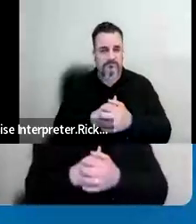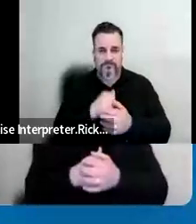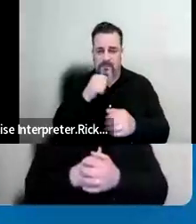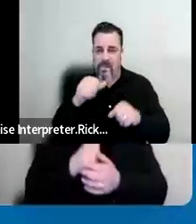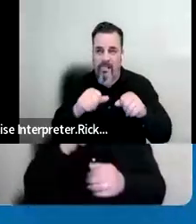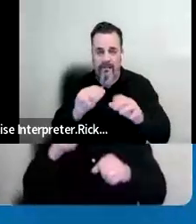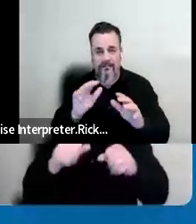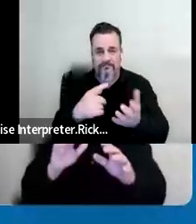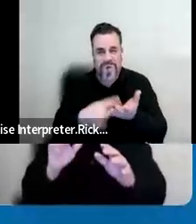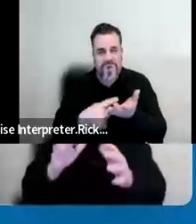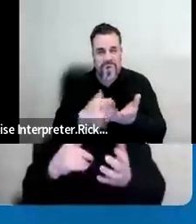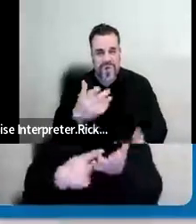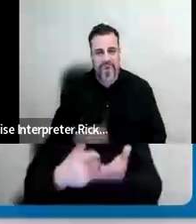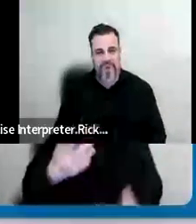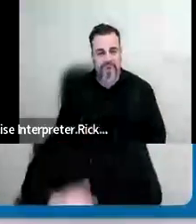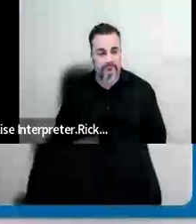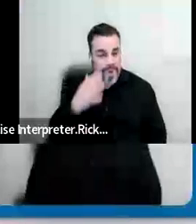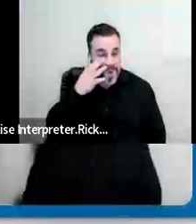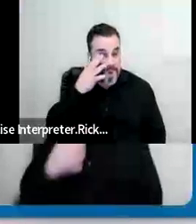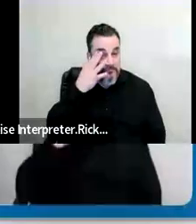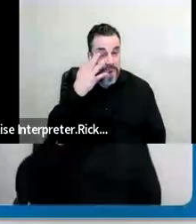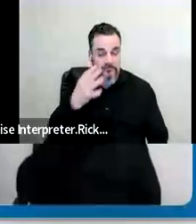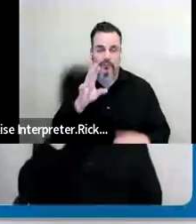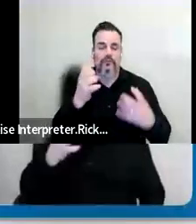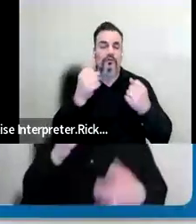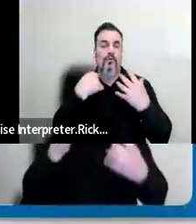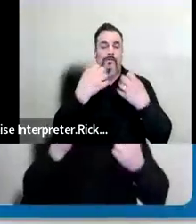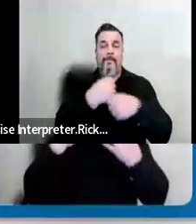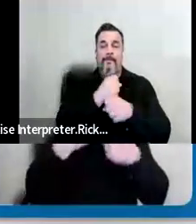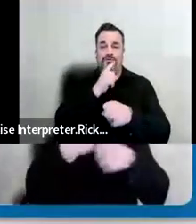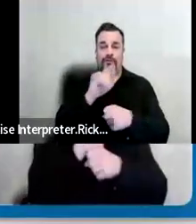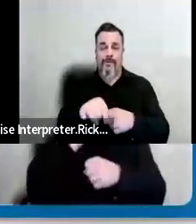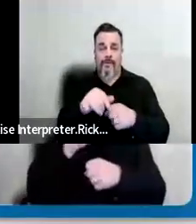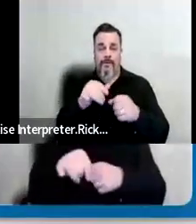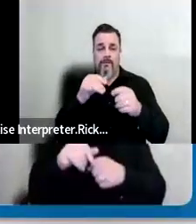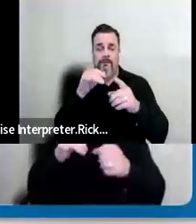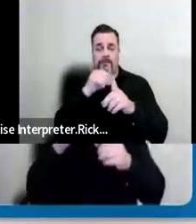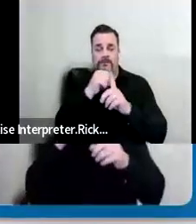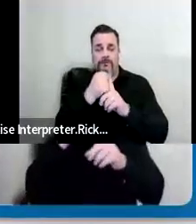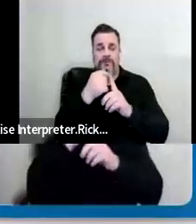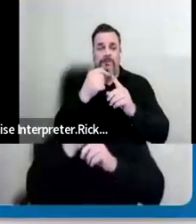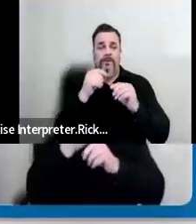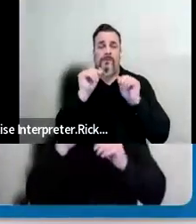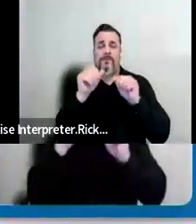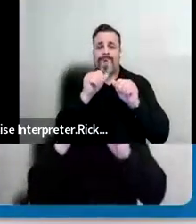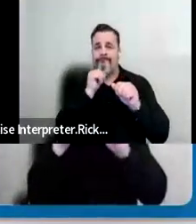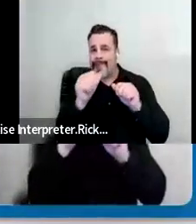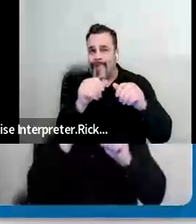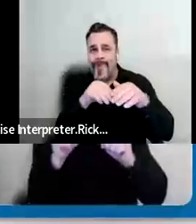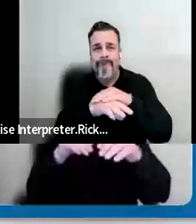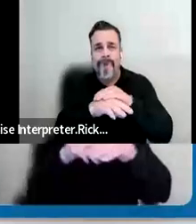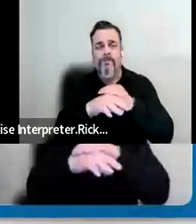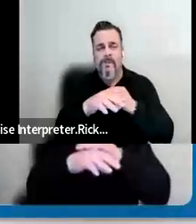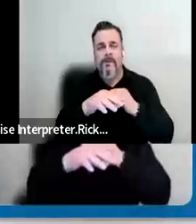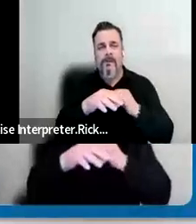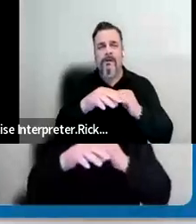hesitate. So we want to make sure that the conditions of potential inaccess